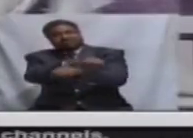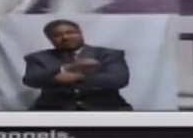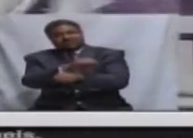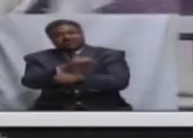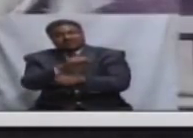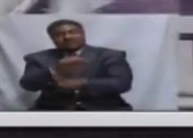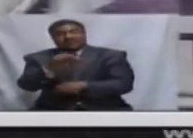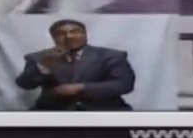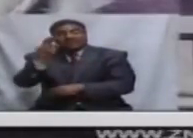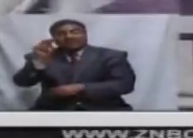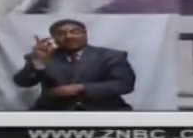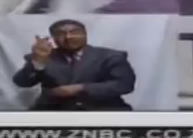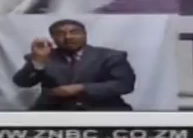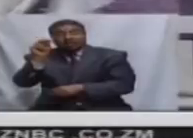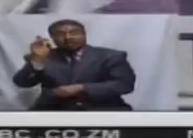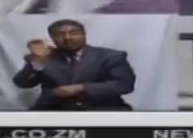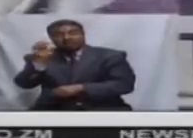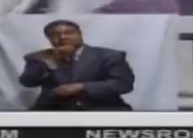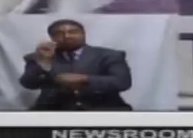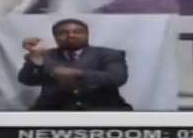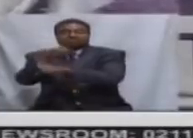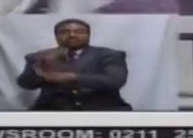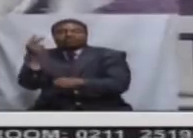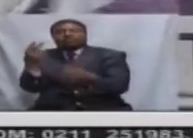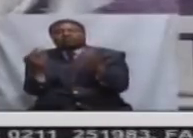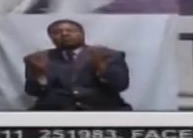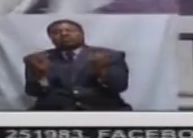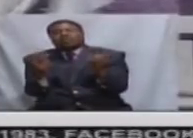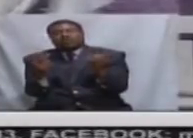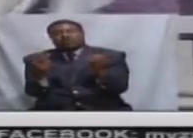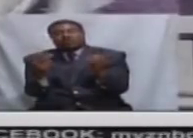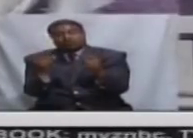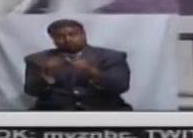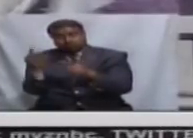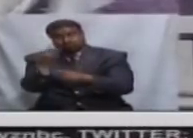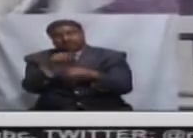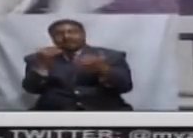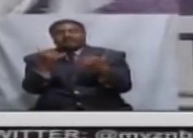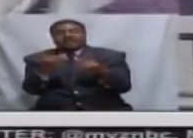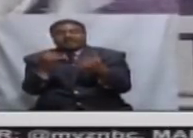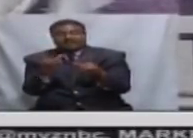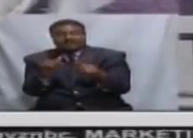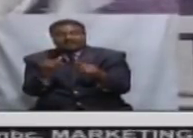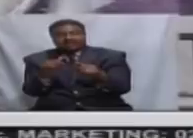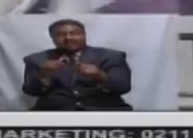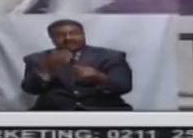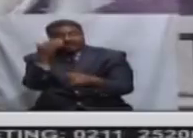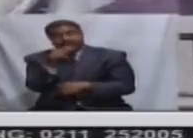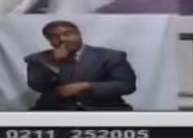The digital migration project at the Zambia National Broadcasting Corporation, ZNBC Creator Studios, has